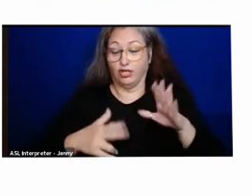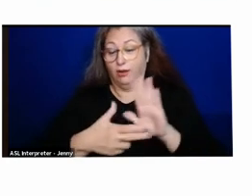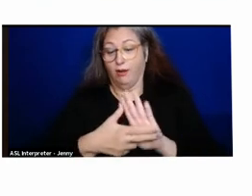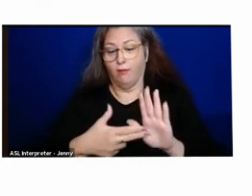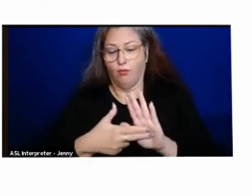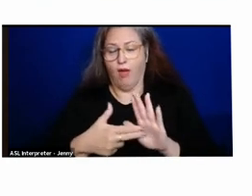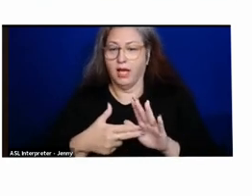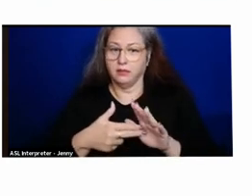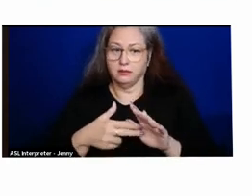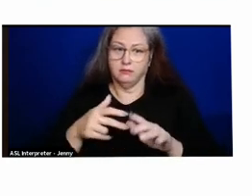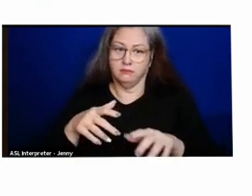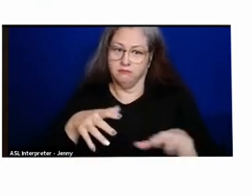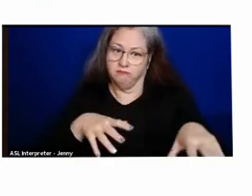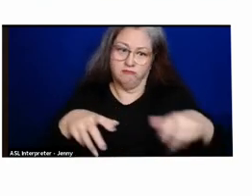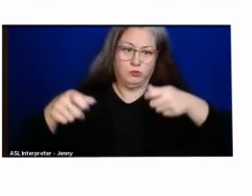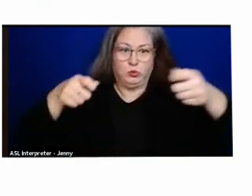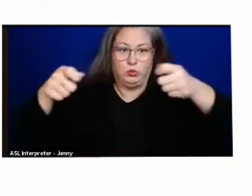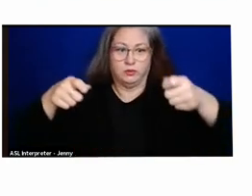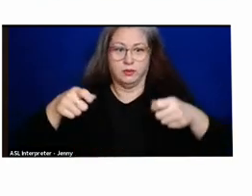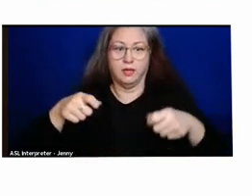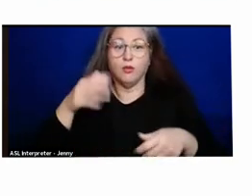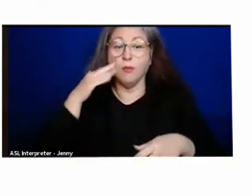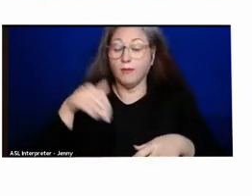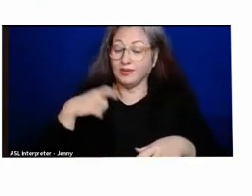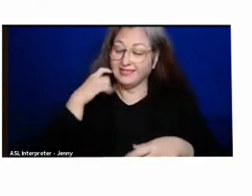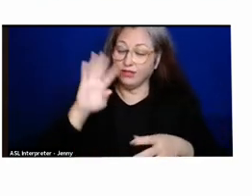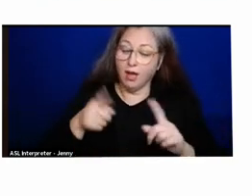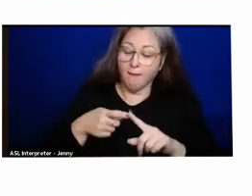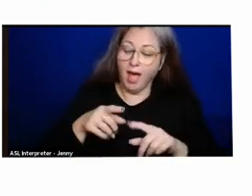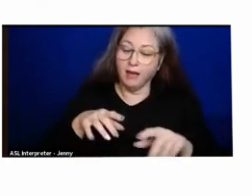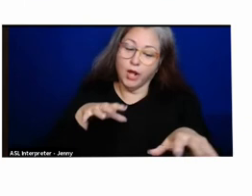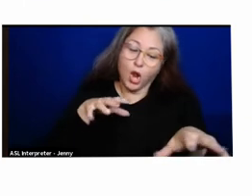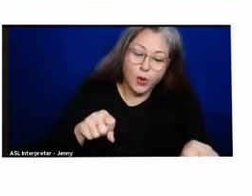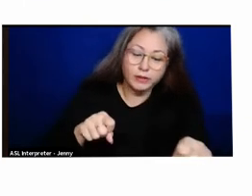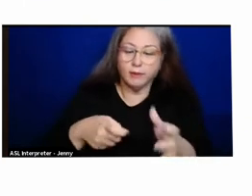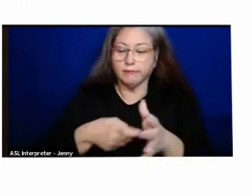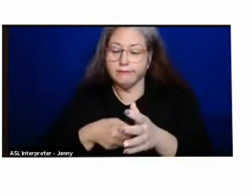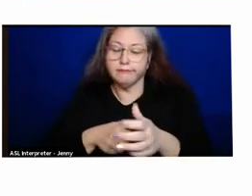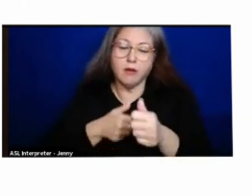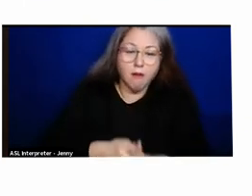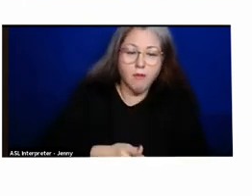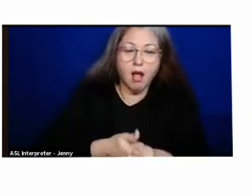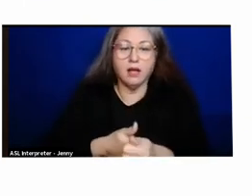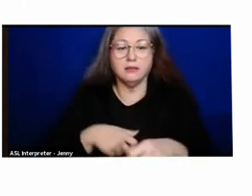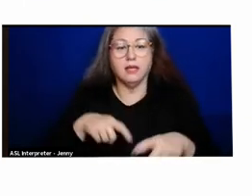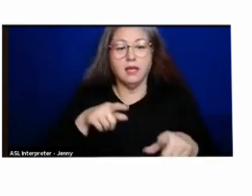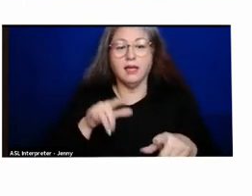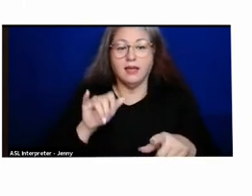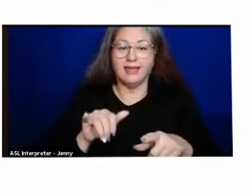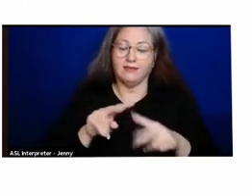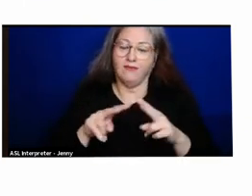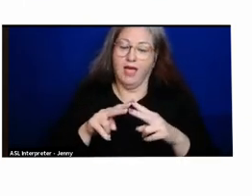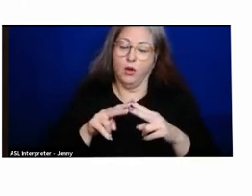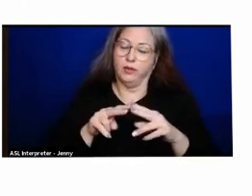about how colonialism demands compliance, which leads to conformity, which leads to homogeneity. Globalization has largely been a